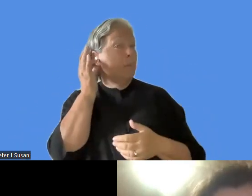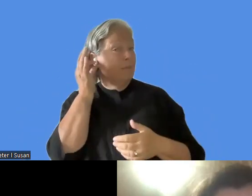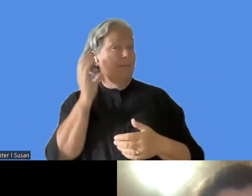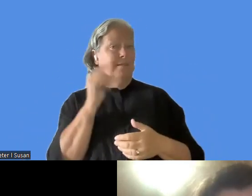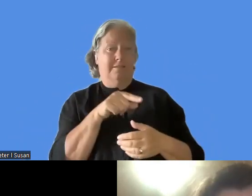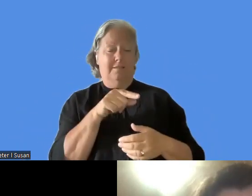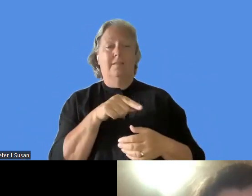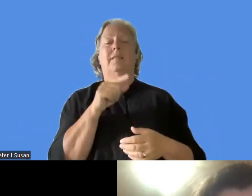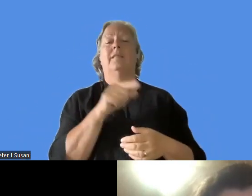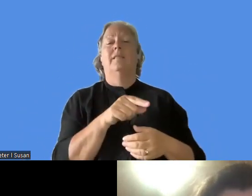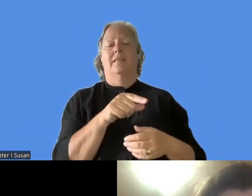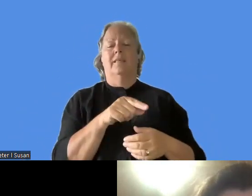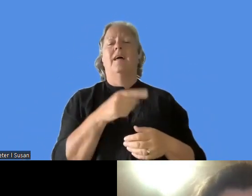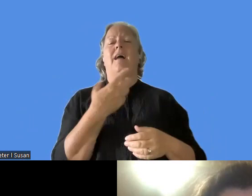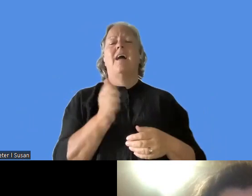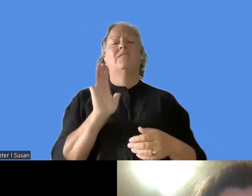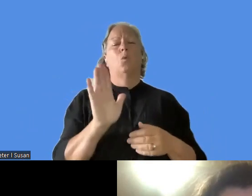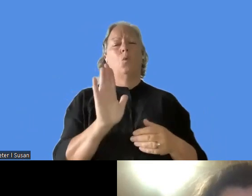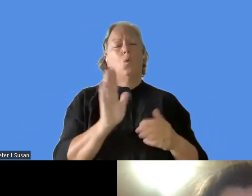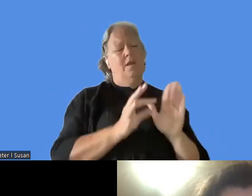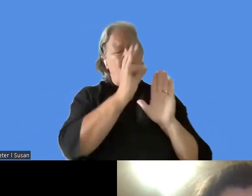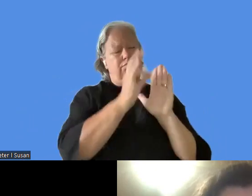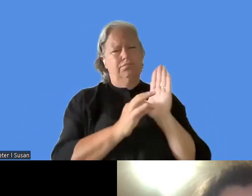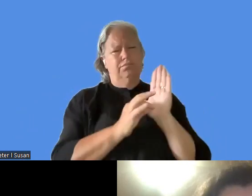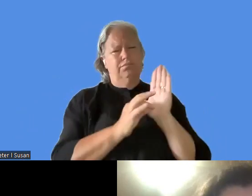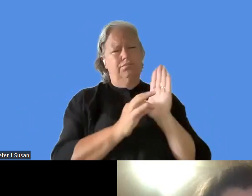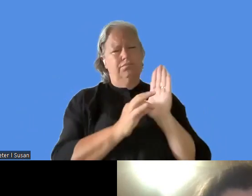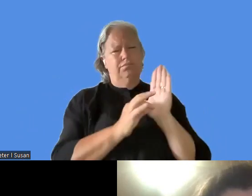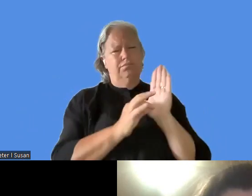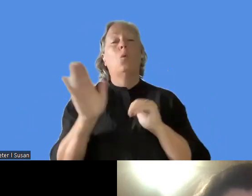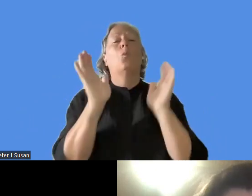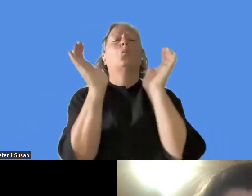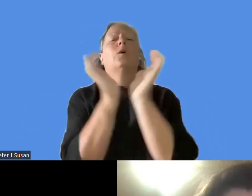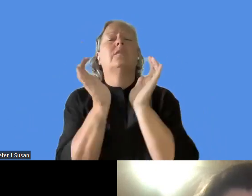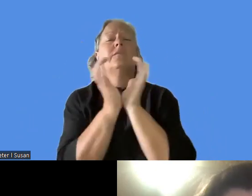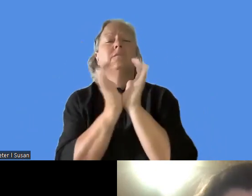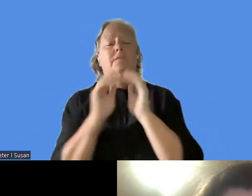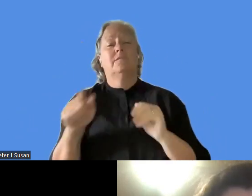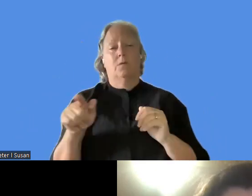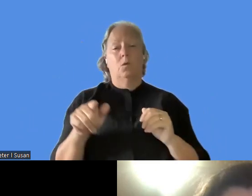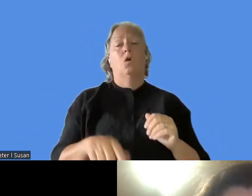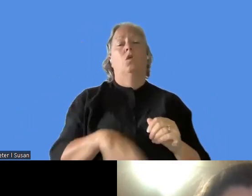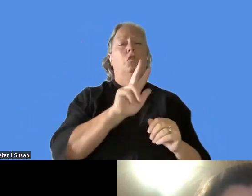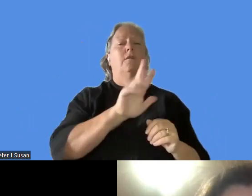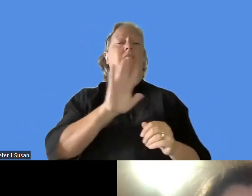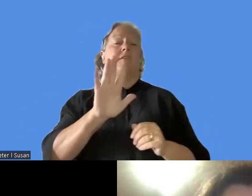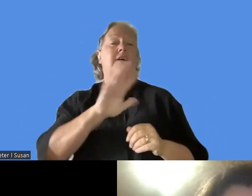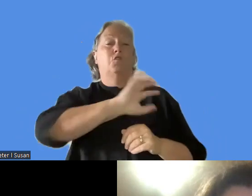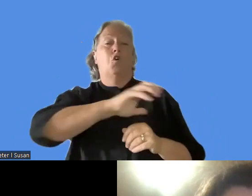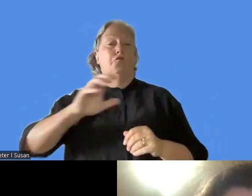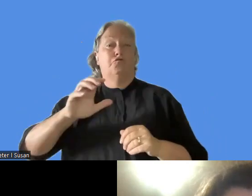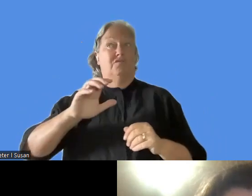the Multiple Indicator Cluster Survey of UNICEF for 35 countries.